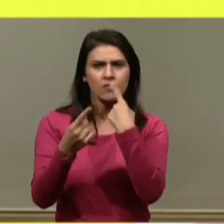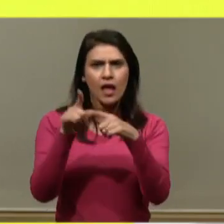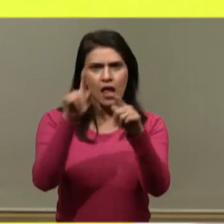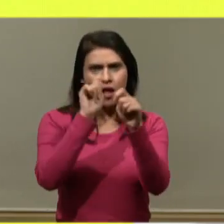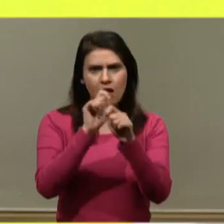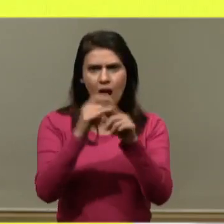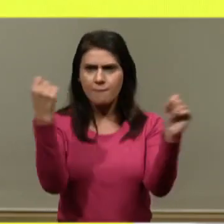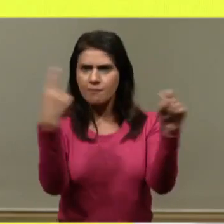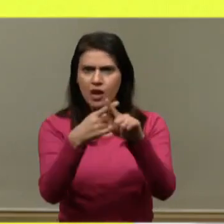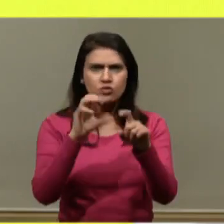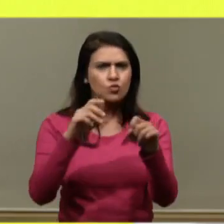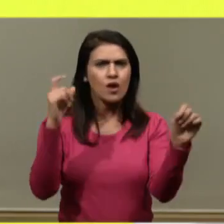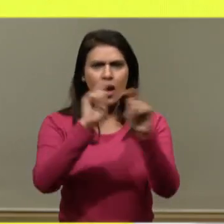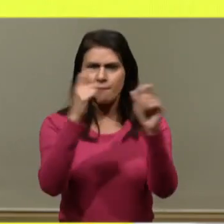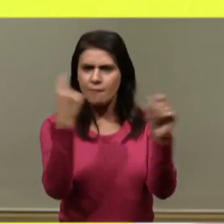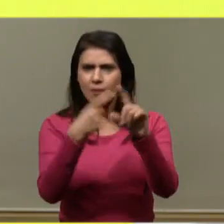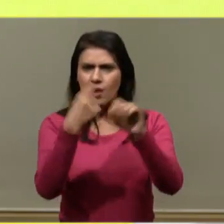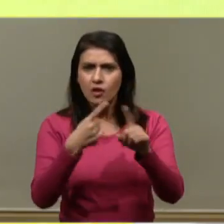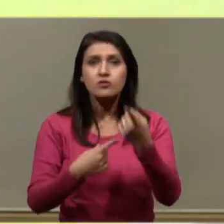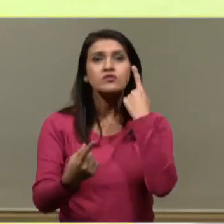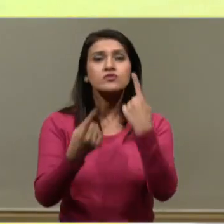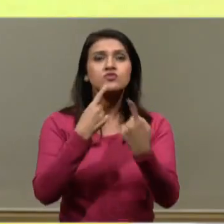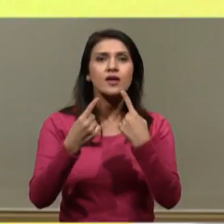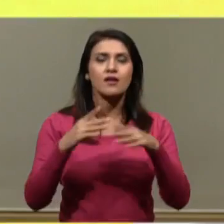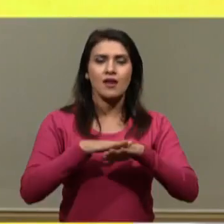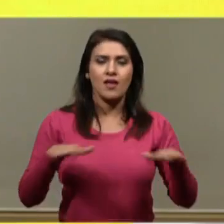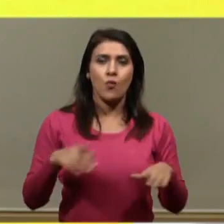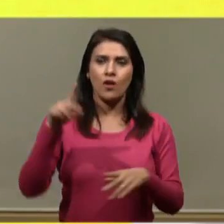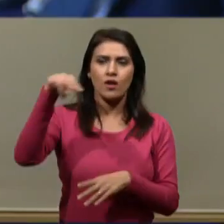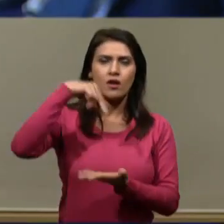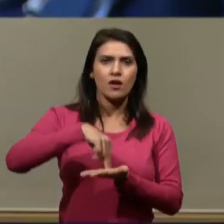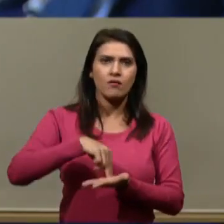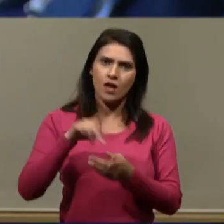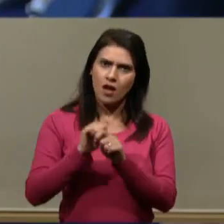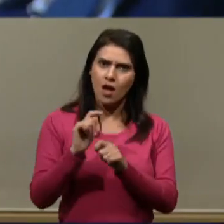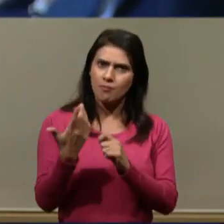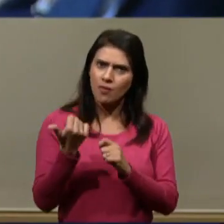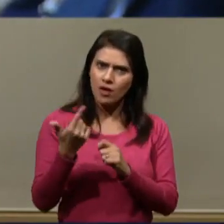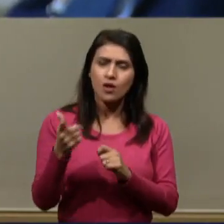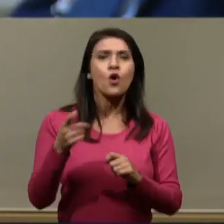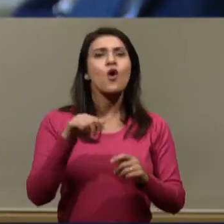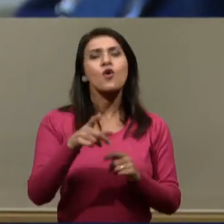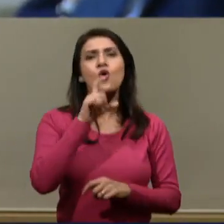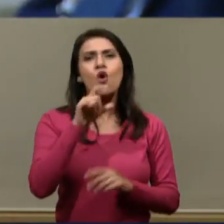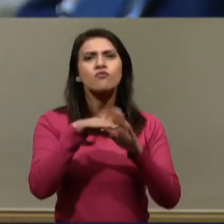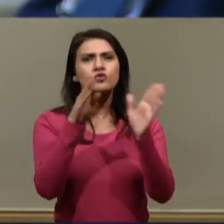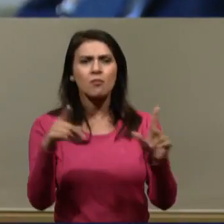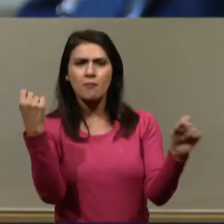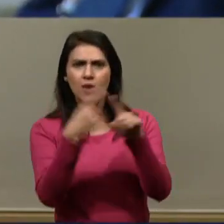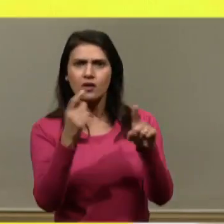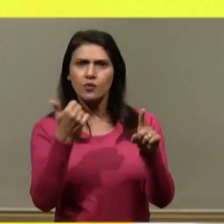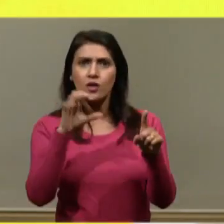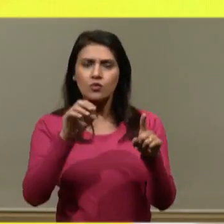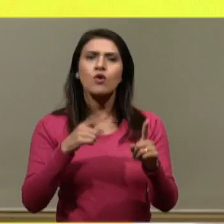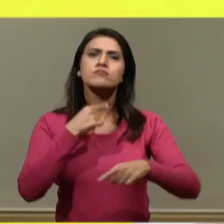of every role. So in our company, what happens at the front desk? What happens in the coffee shop? What are those 20 or 30 tasks a person does on